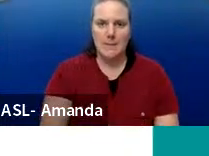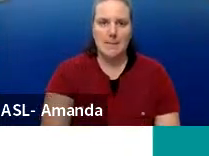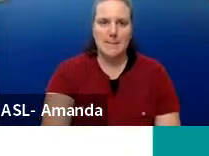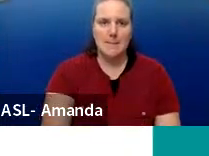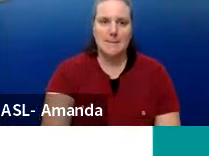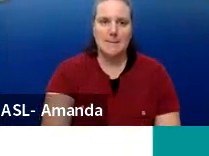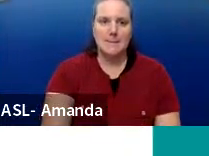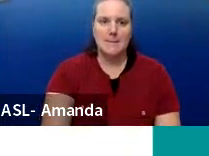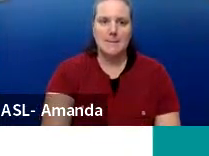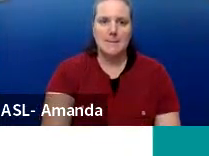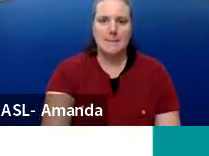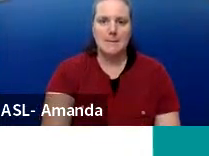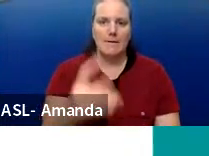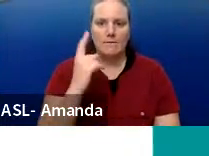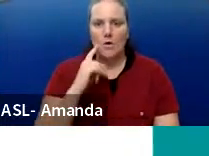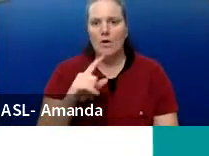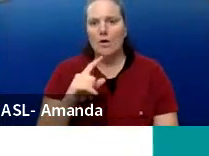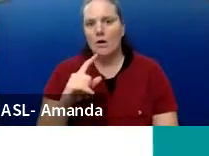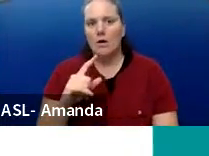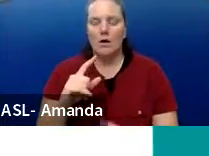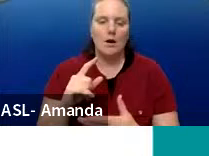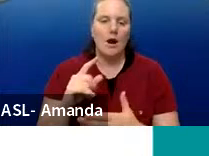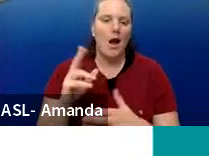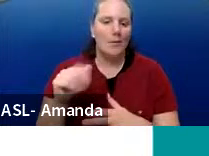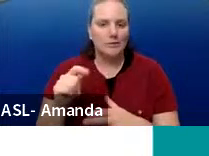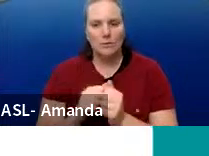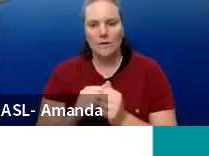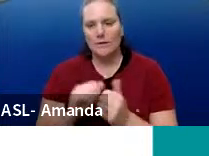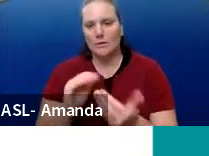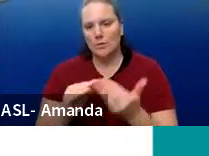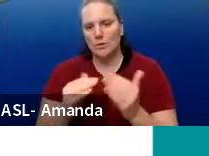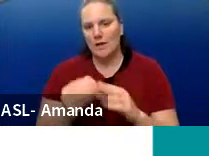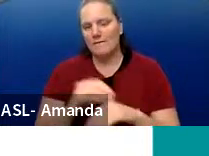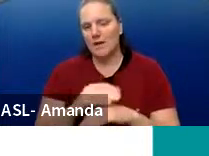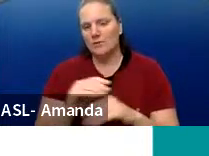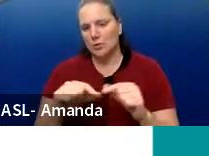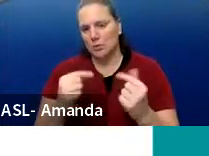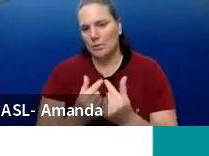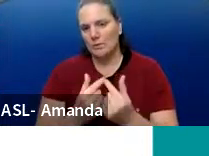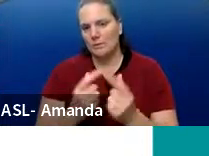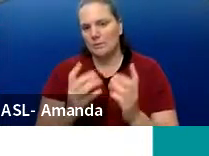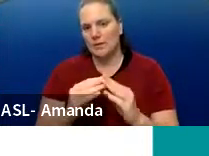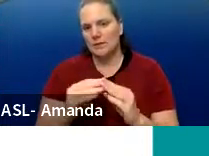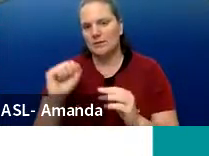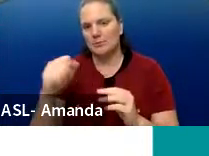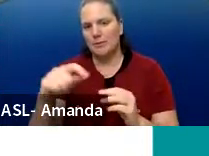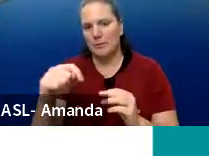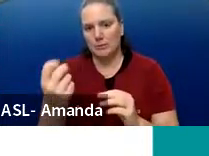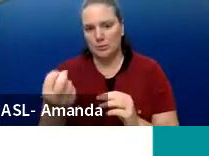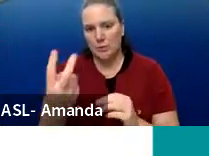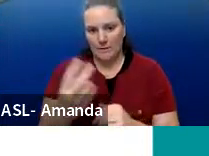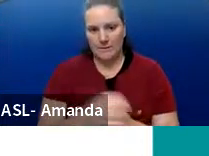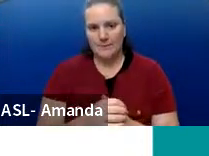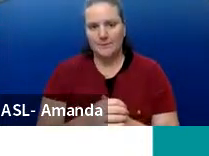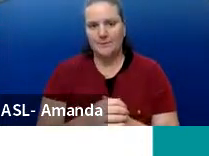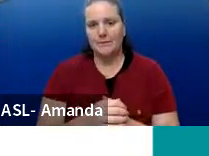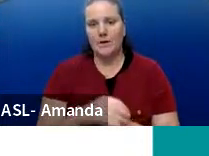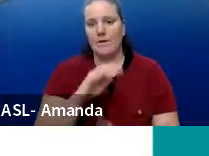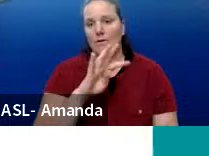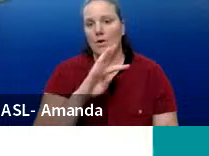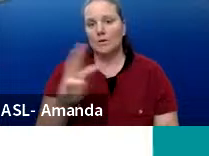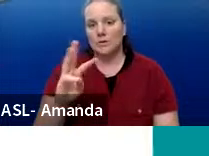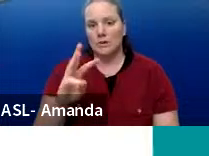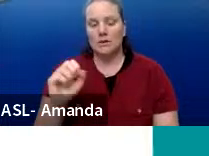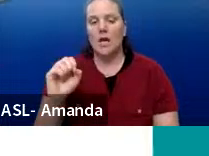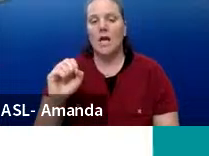Programmatic updates in terms of meetings. We have the Community Advisory Group, which meets on September 12th, 4 to 6 p.m. We have our